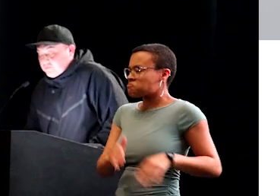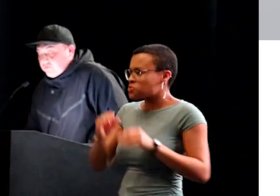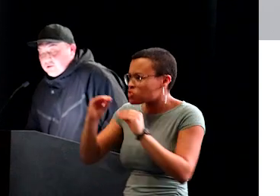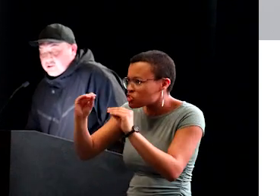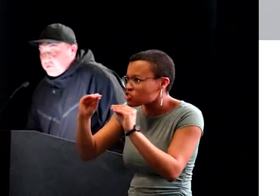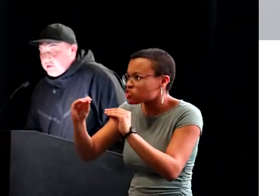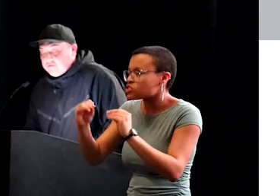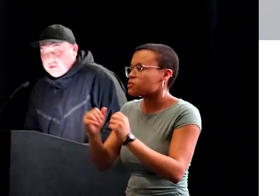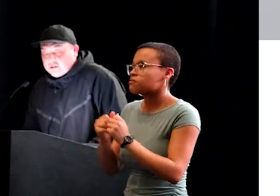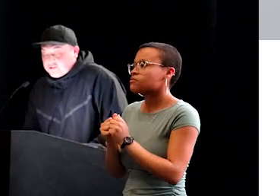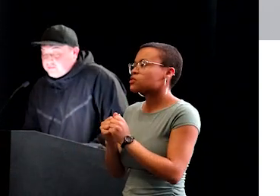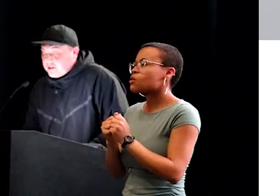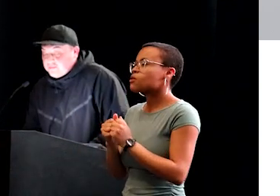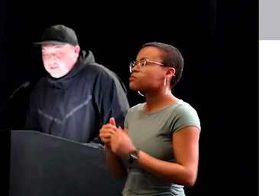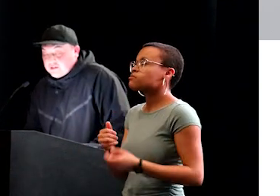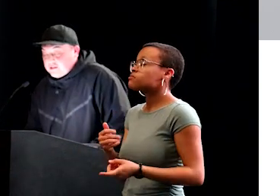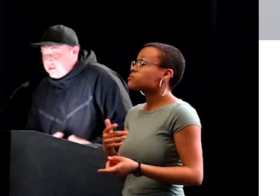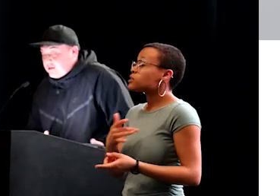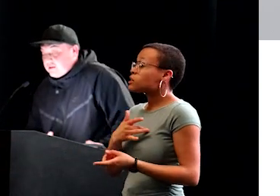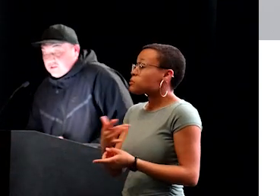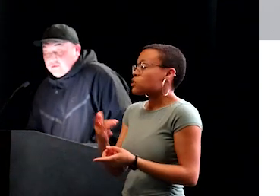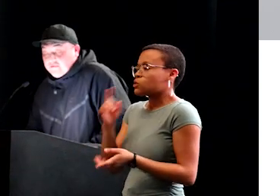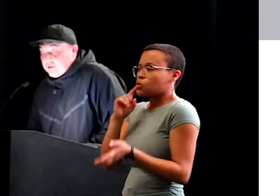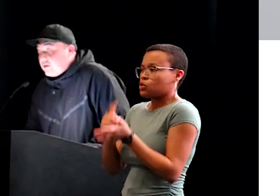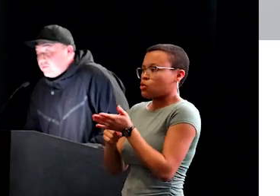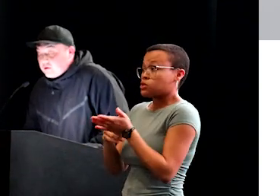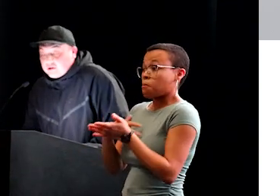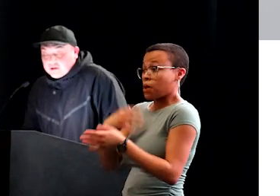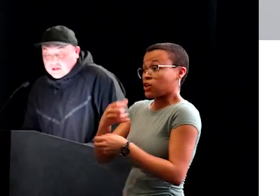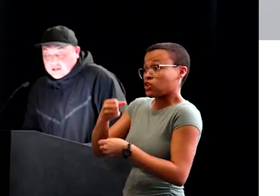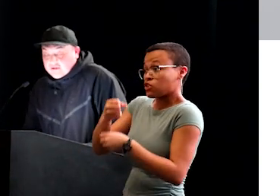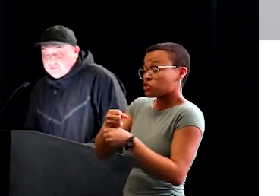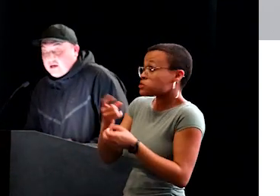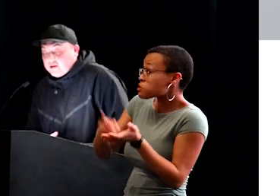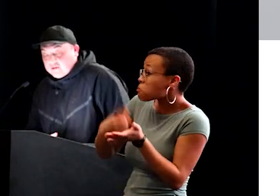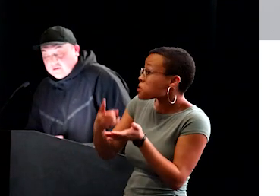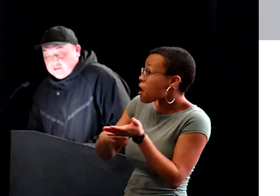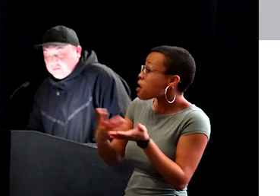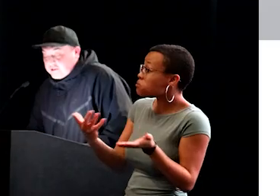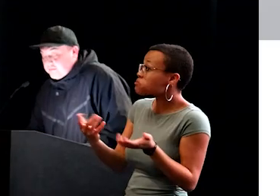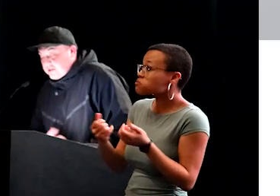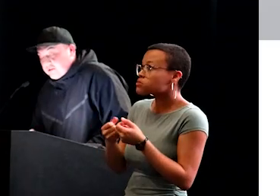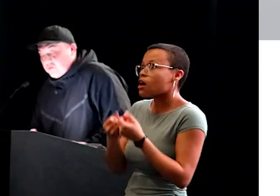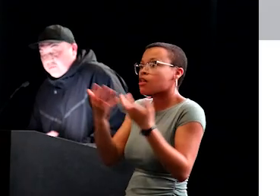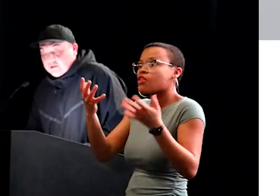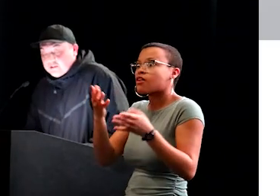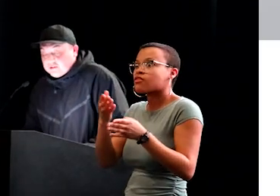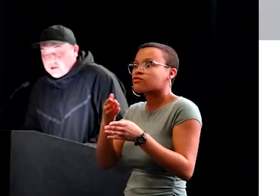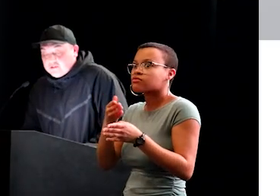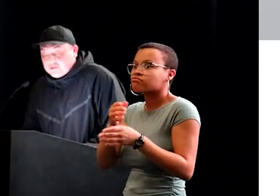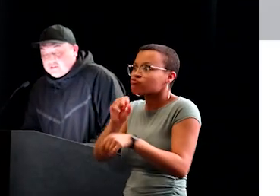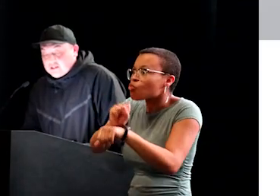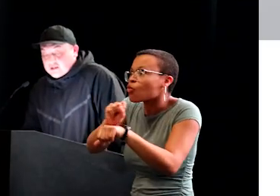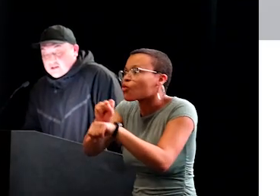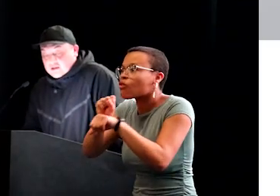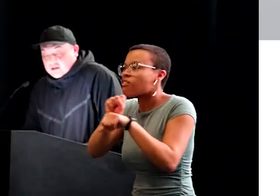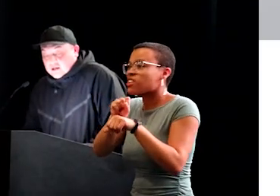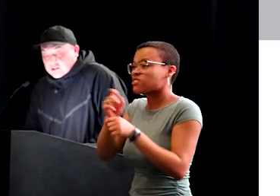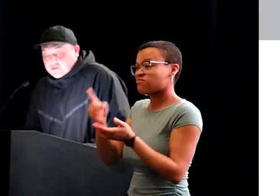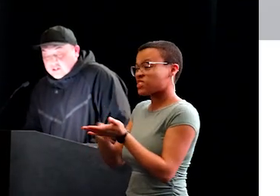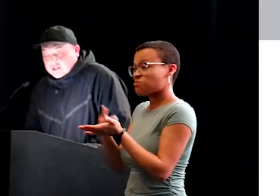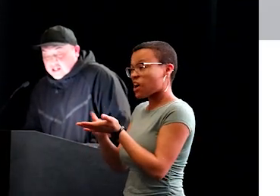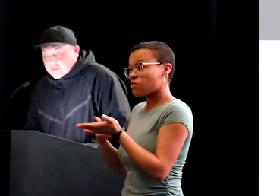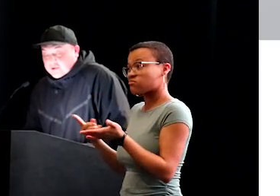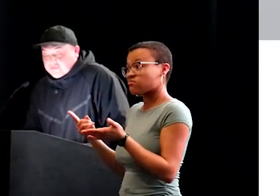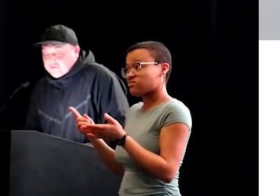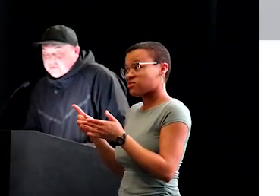to fluctuate every year. Sometimes I do have a lot of work and I have to hire, and sometimes I don't, but nonetheless, I